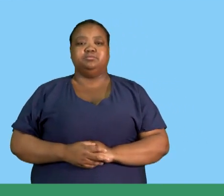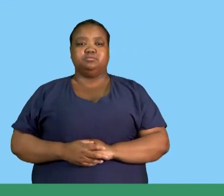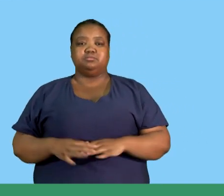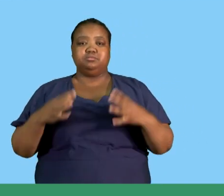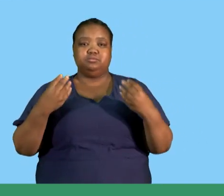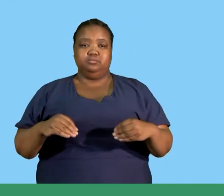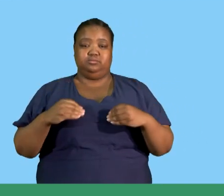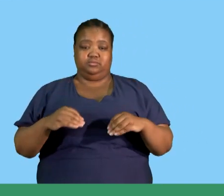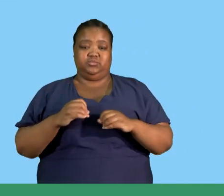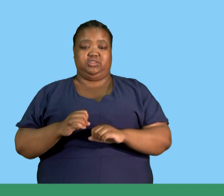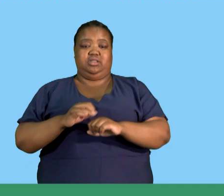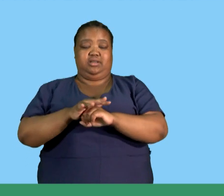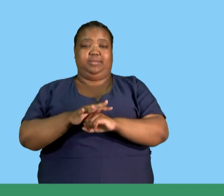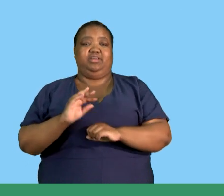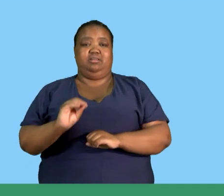businesses.